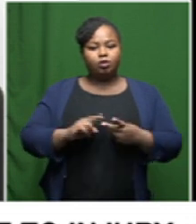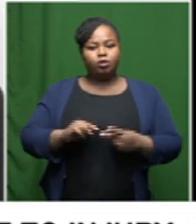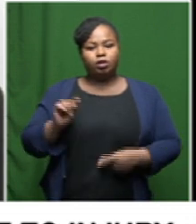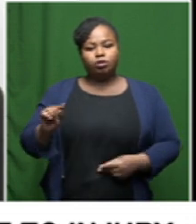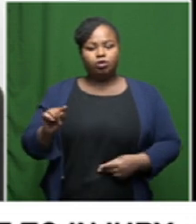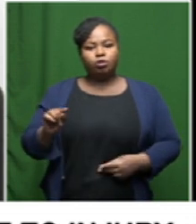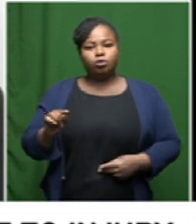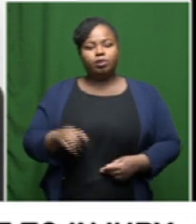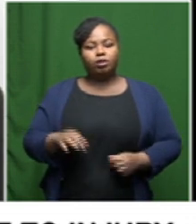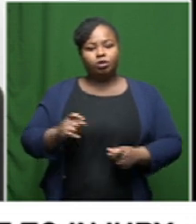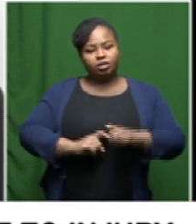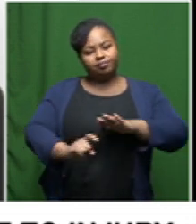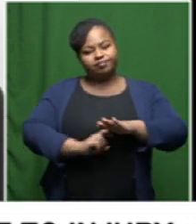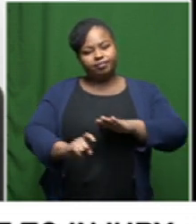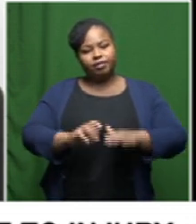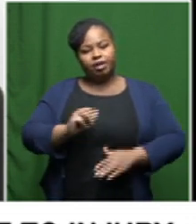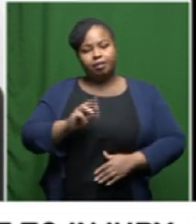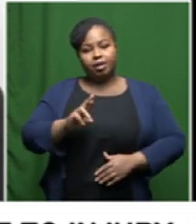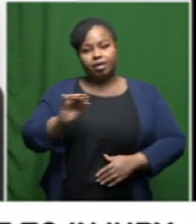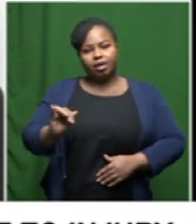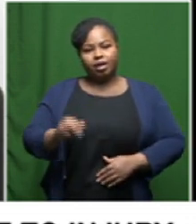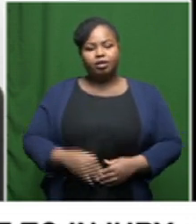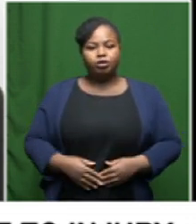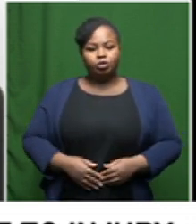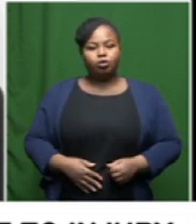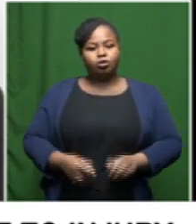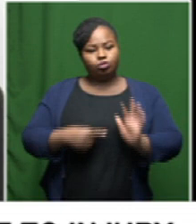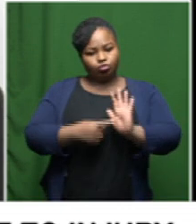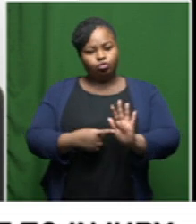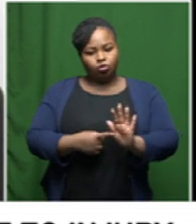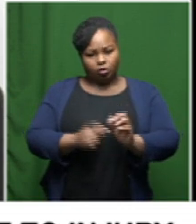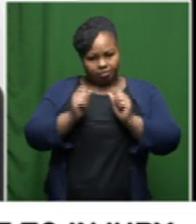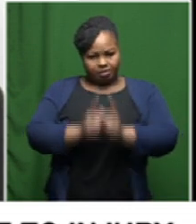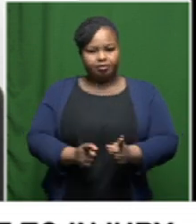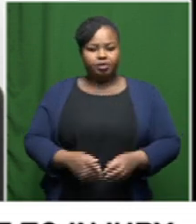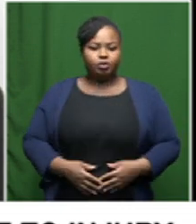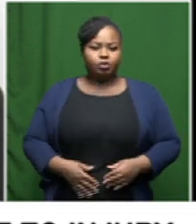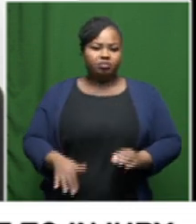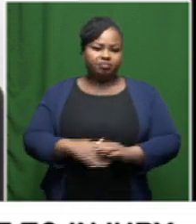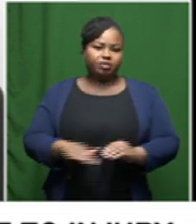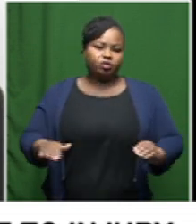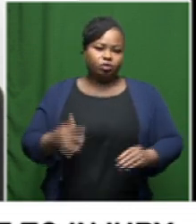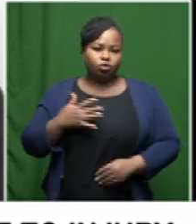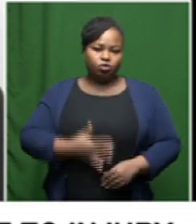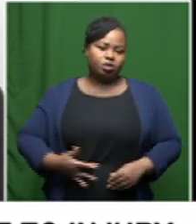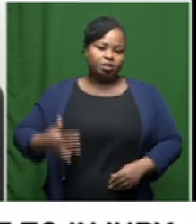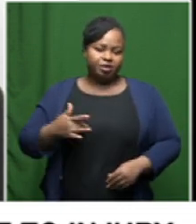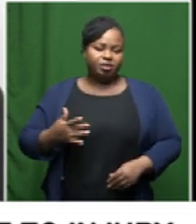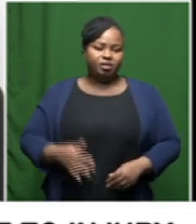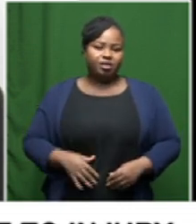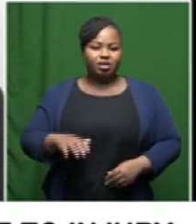scan this morning. The MRI confirmed the complete rupture. Unfortunately, she'll be out for the whole tournament,